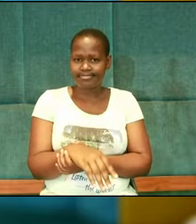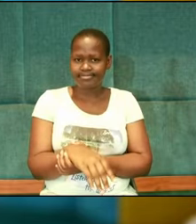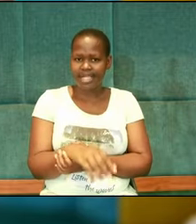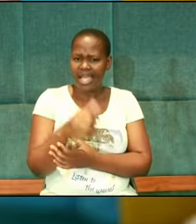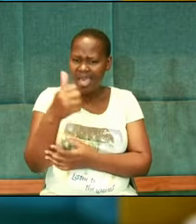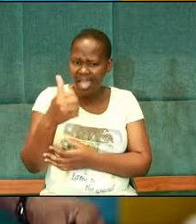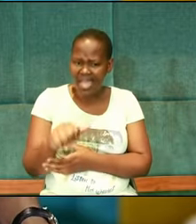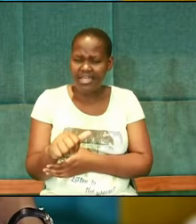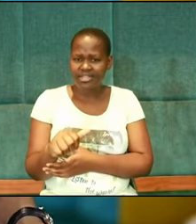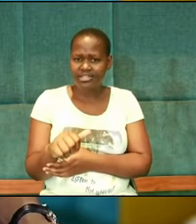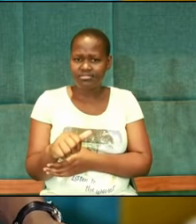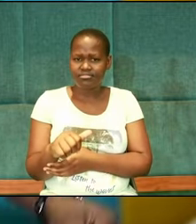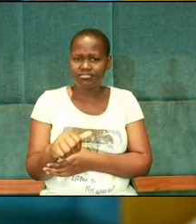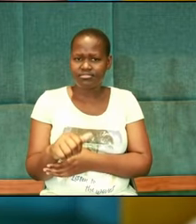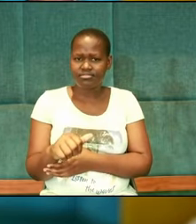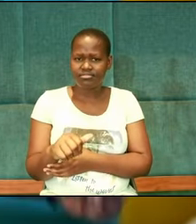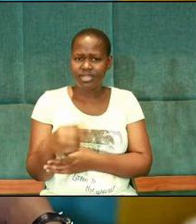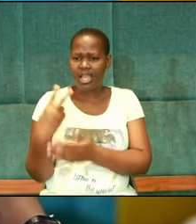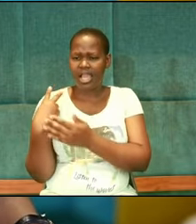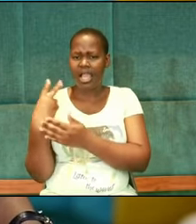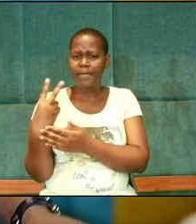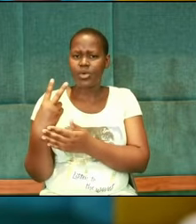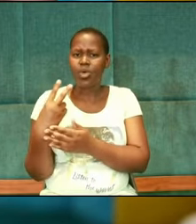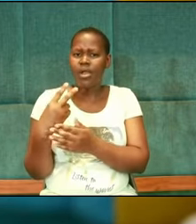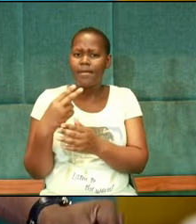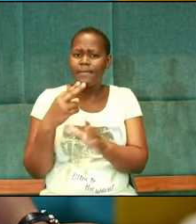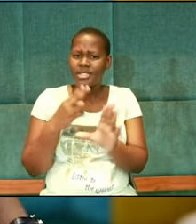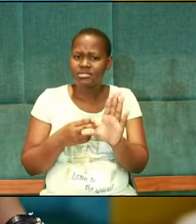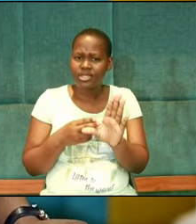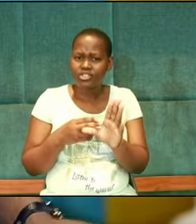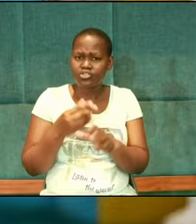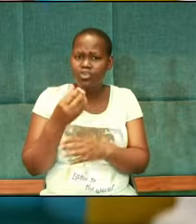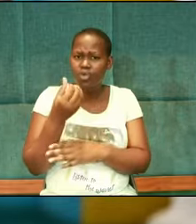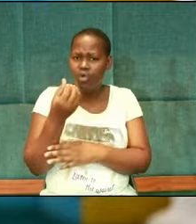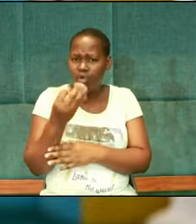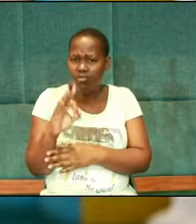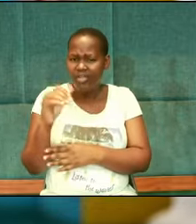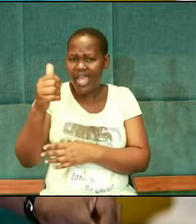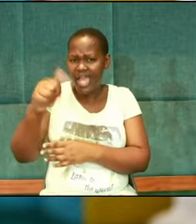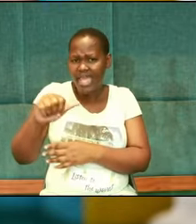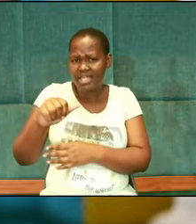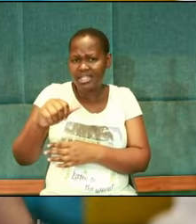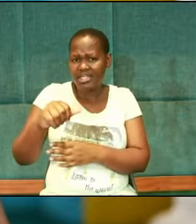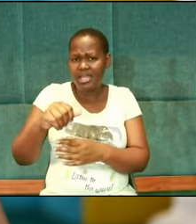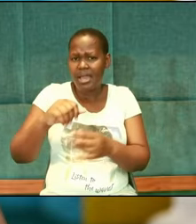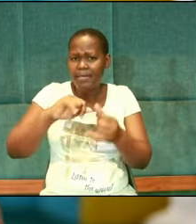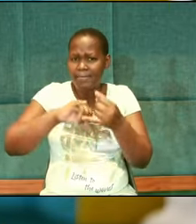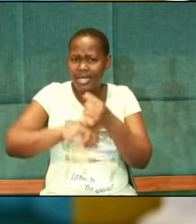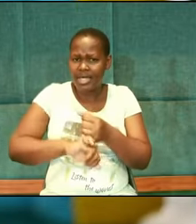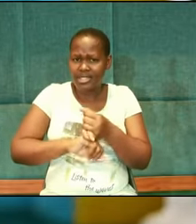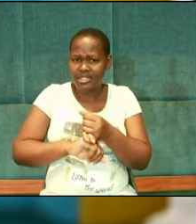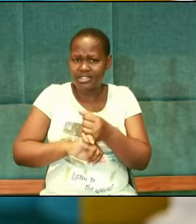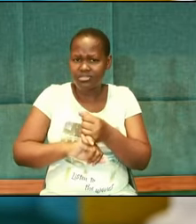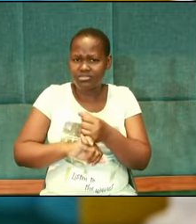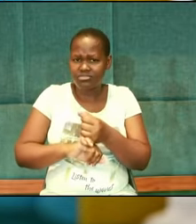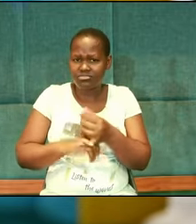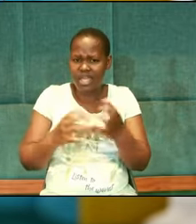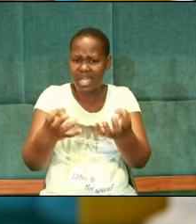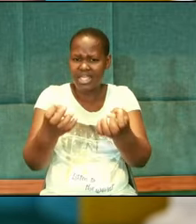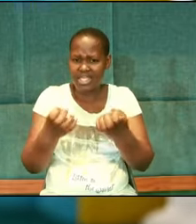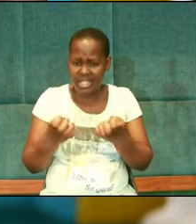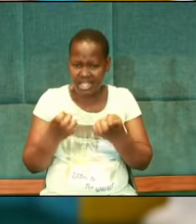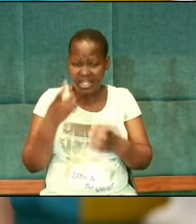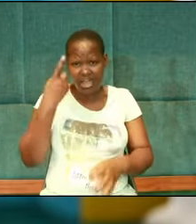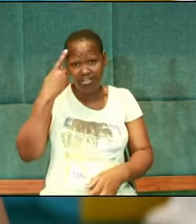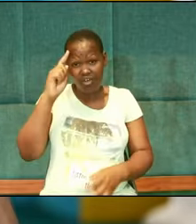Anybody participating in the annulment of any marriage that doesn't fit the Bible's requirement for divorce, the